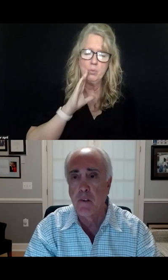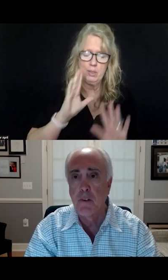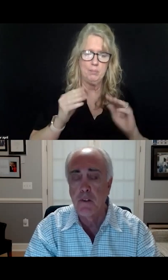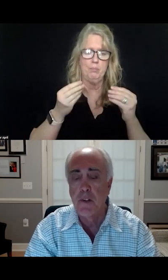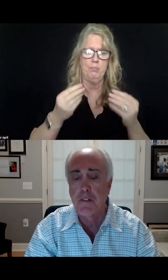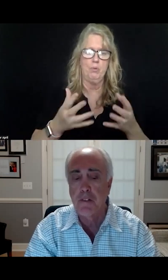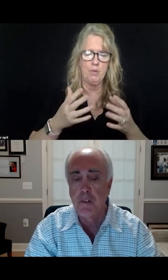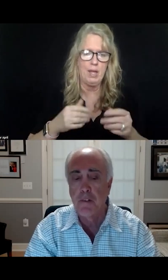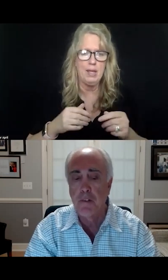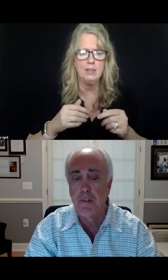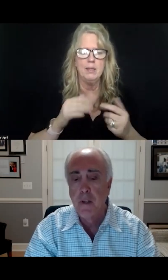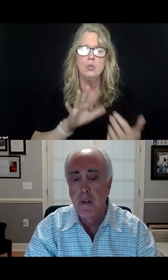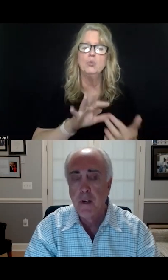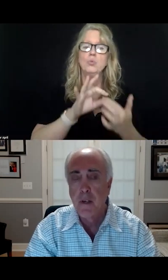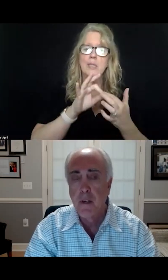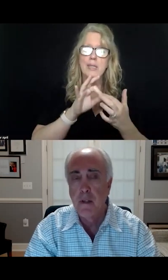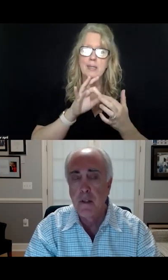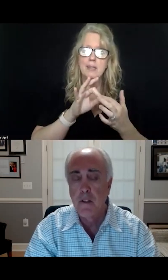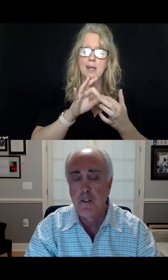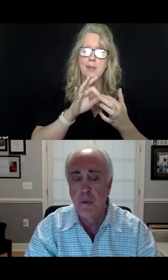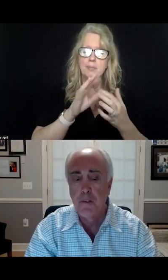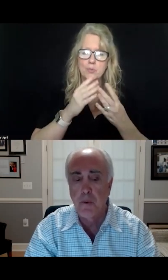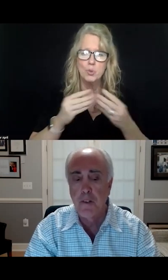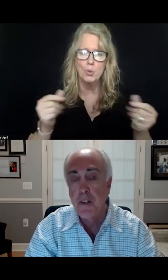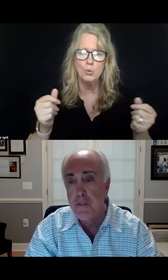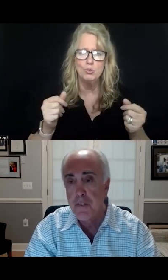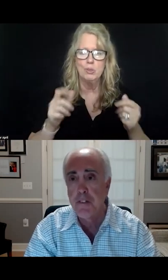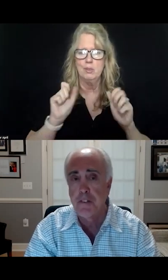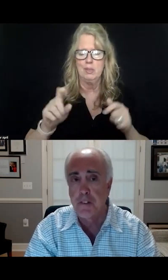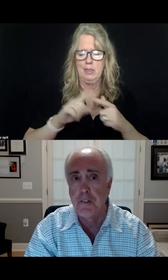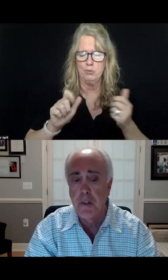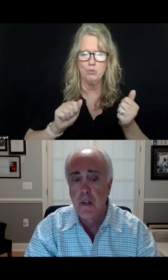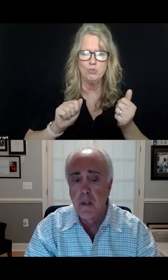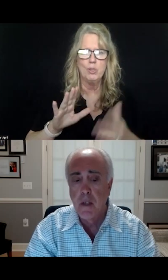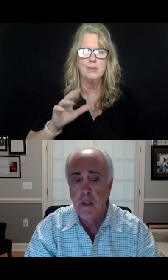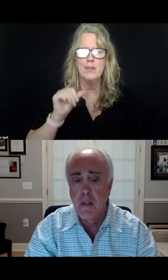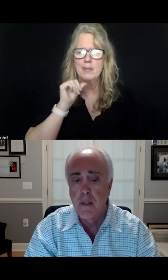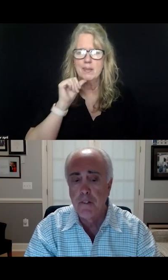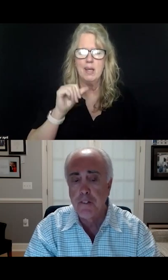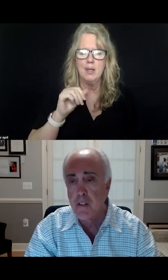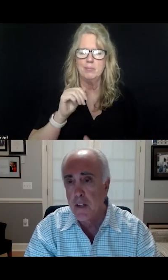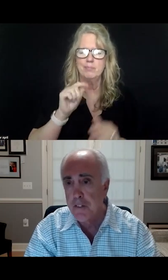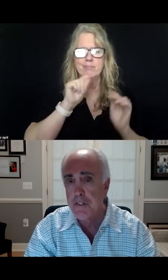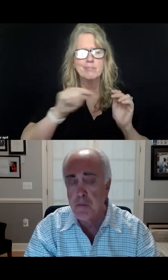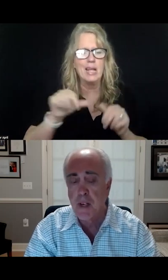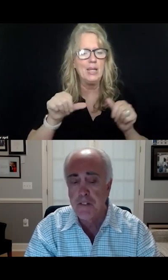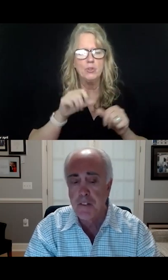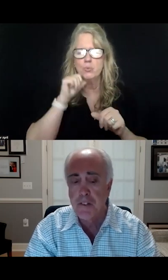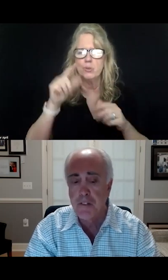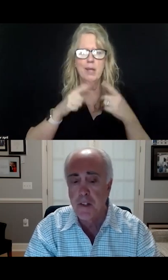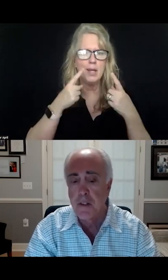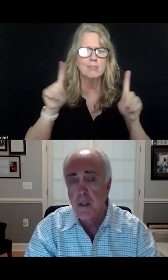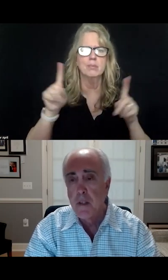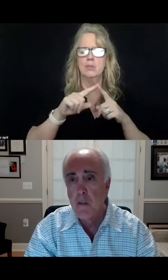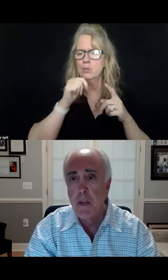novel or unique solution, to address inefficiencies in state licensing